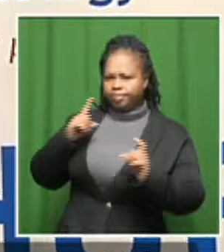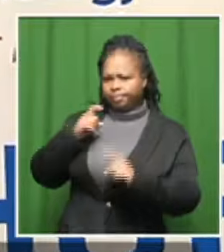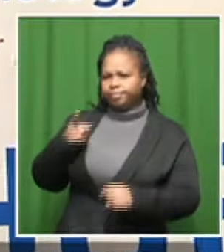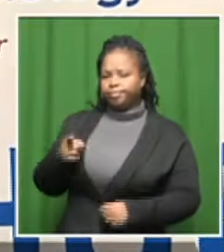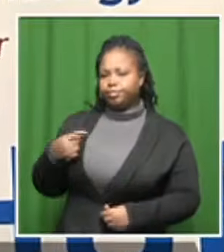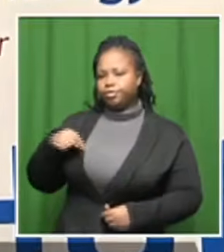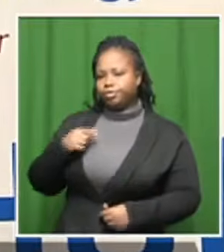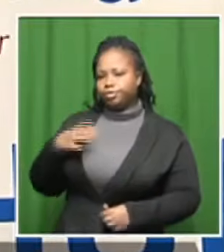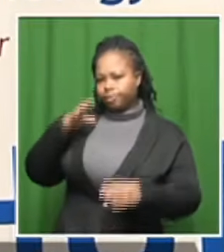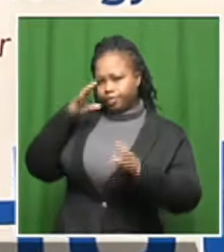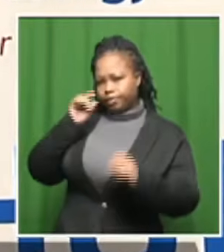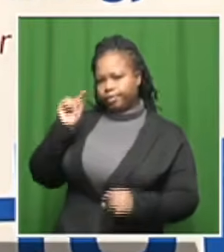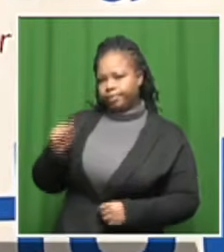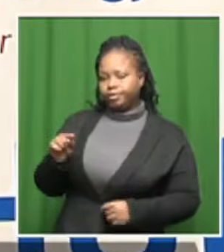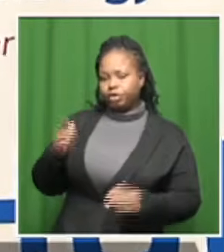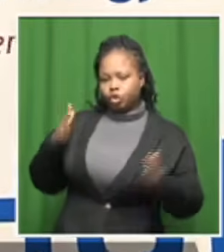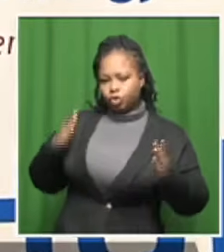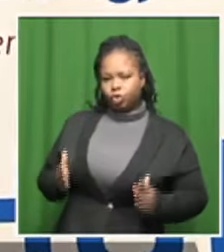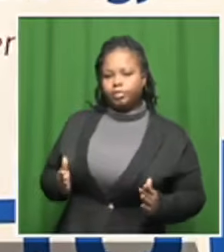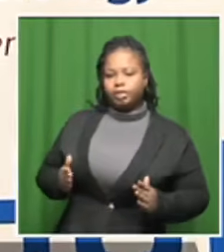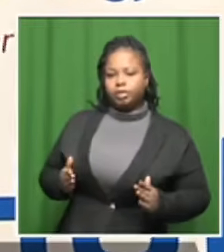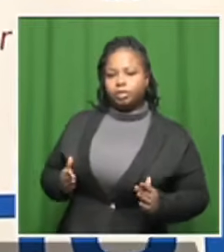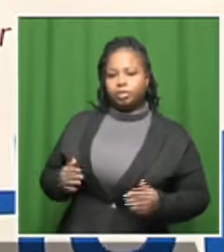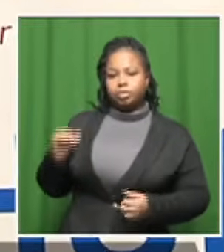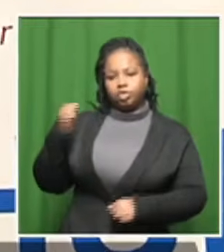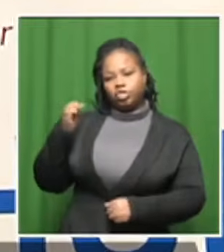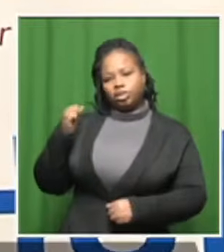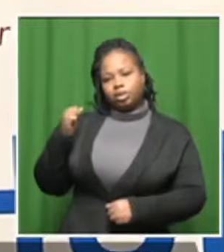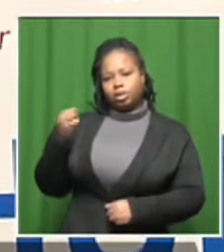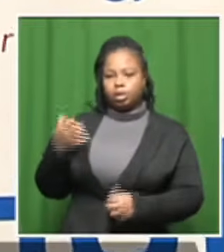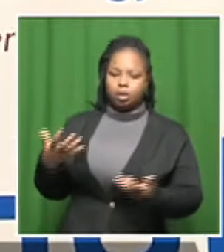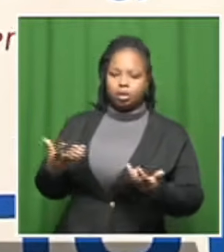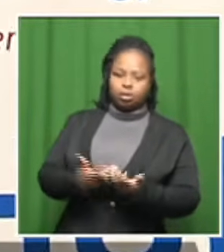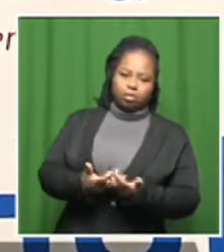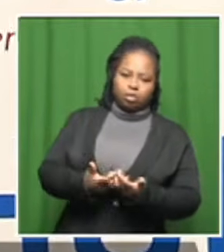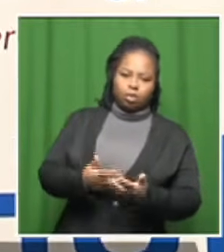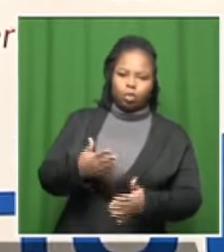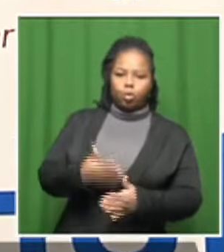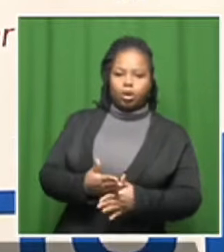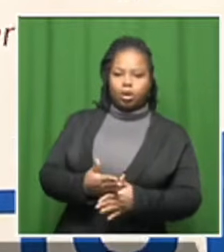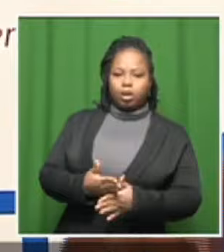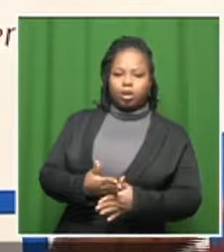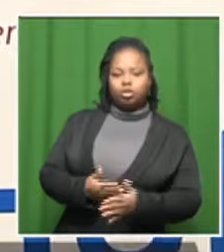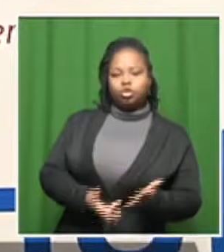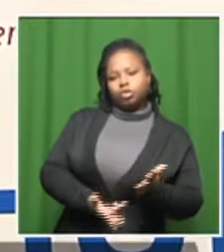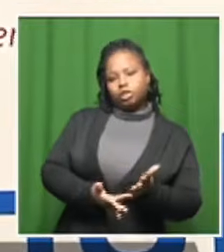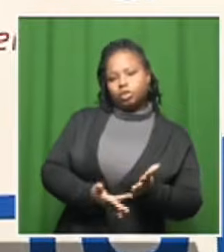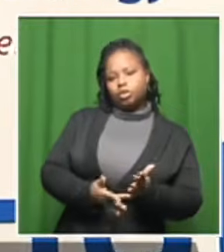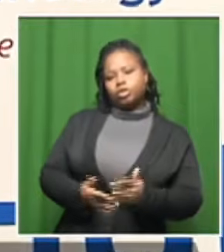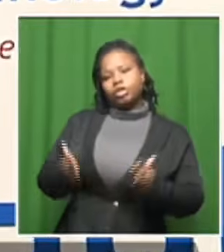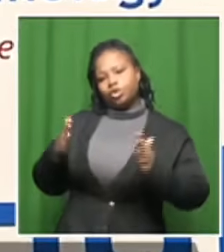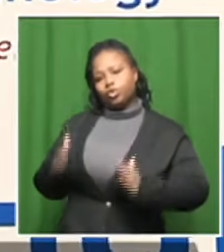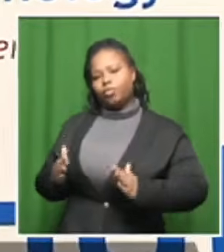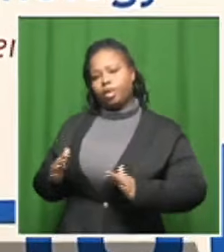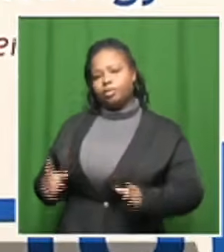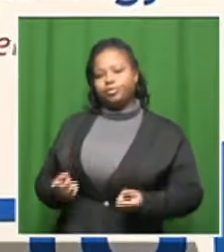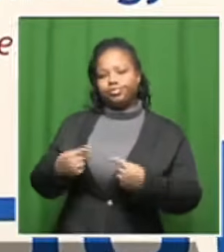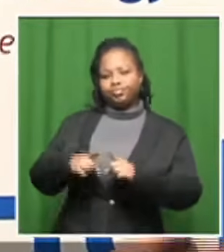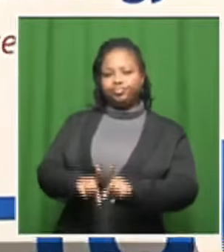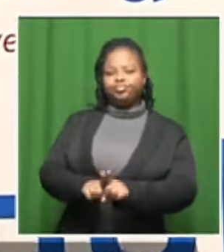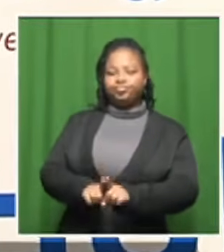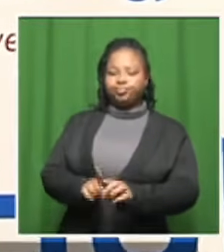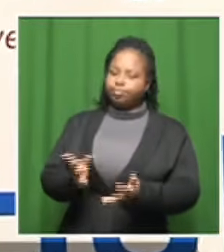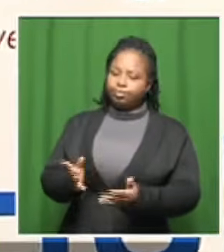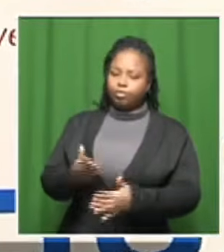at human-machine sort of collaboration. Collaborative robotics is a space that Prof. Steyn leads, and that's